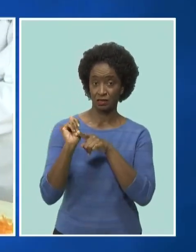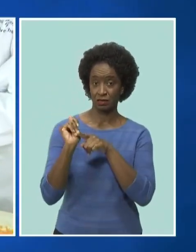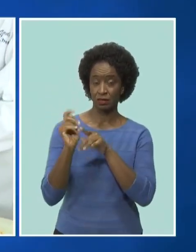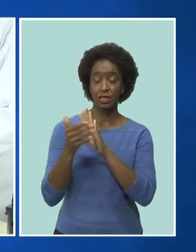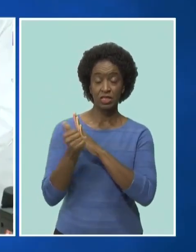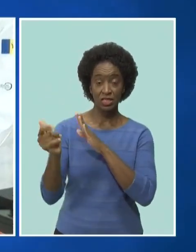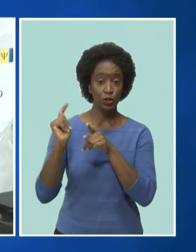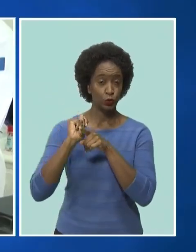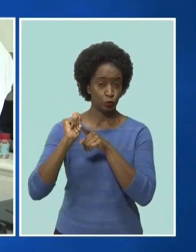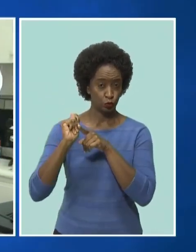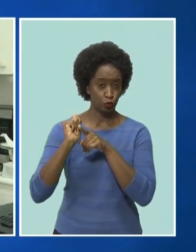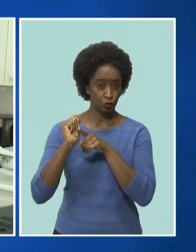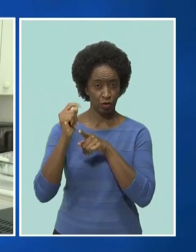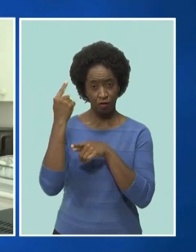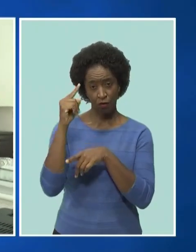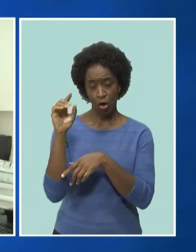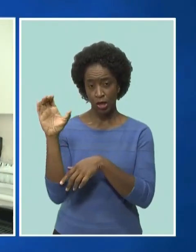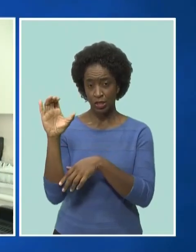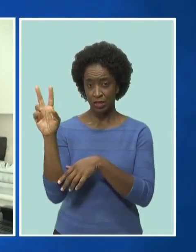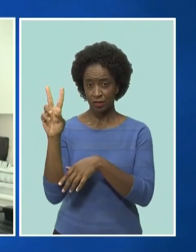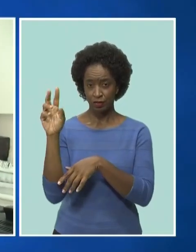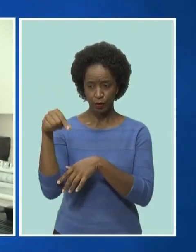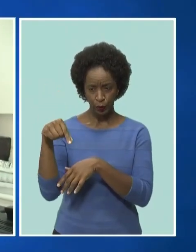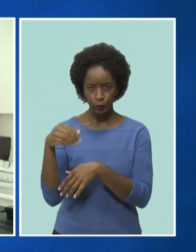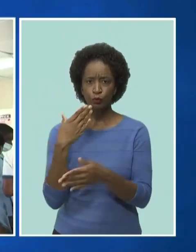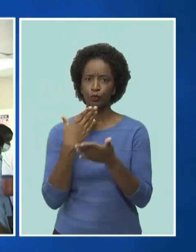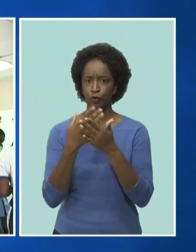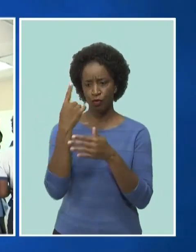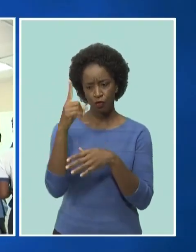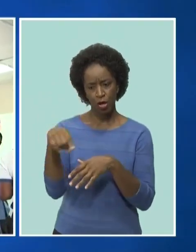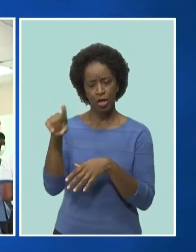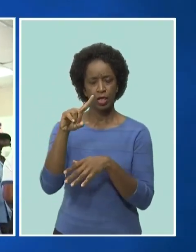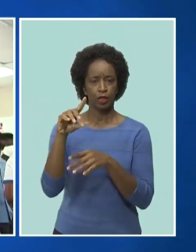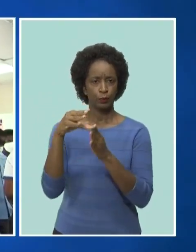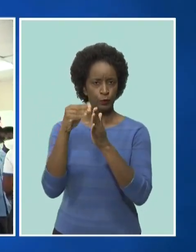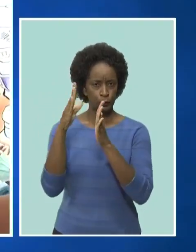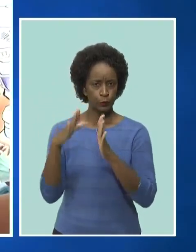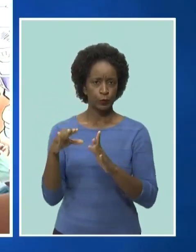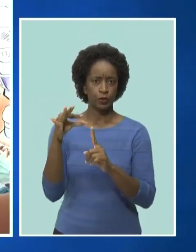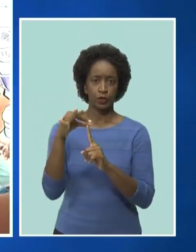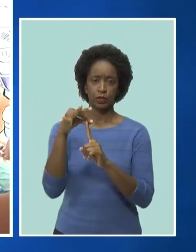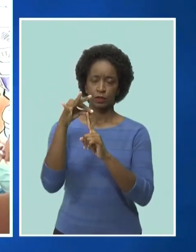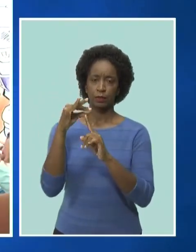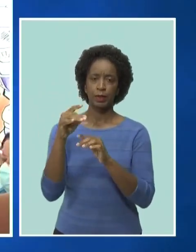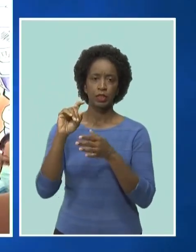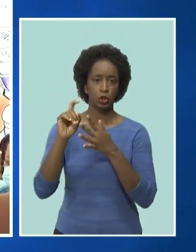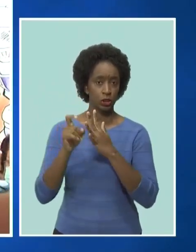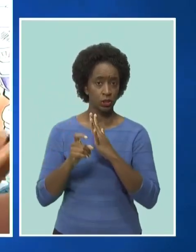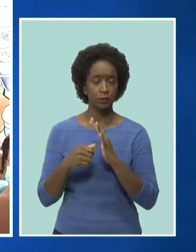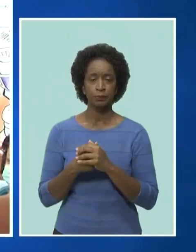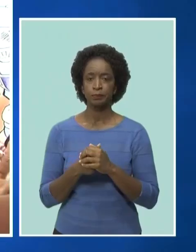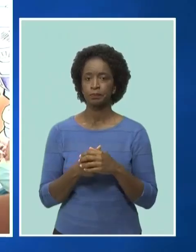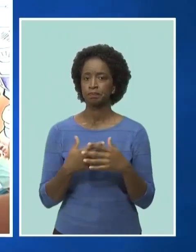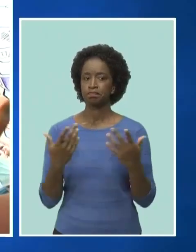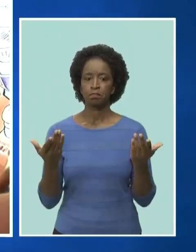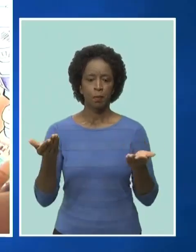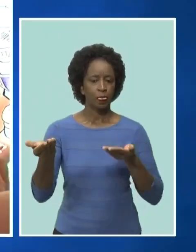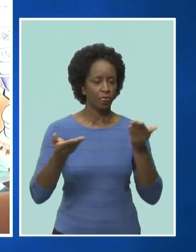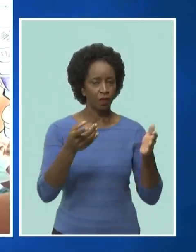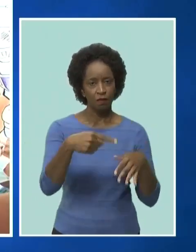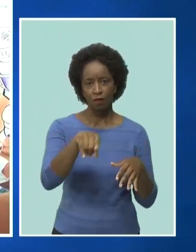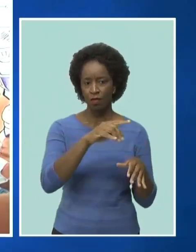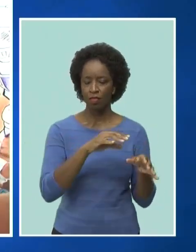CVQs better suits students with special needs. So we're bringing in persons like mixologists,